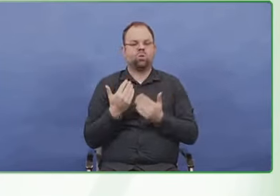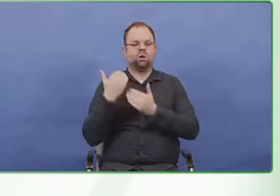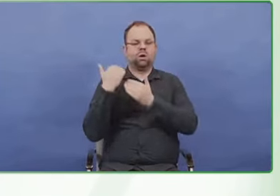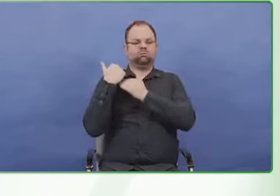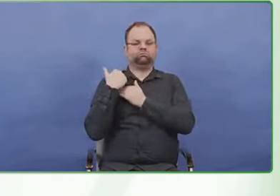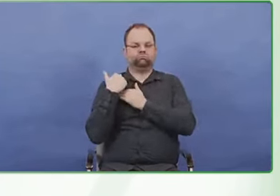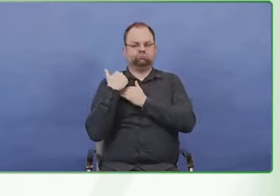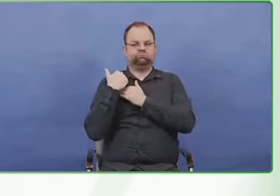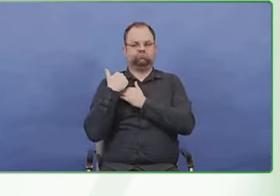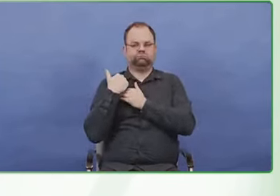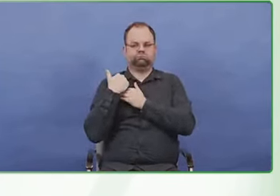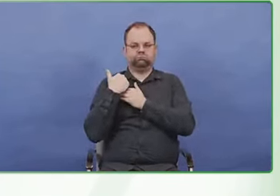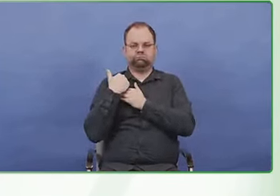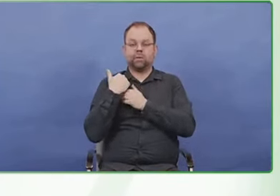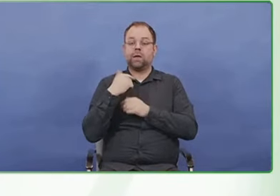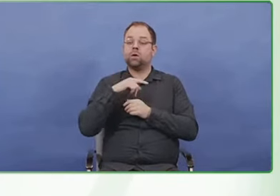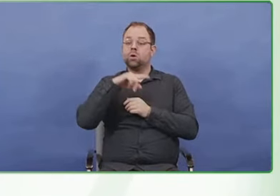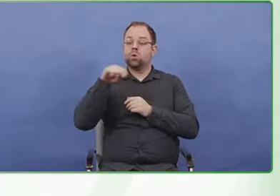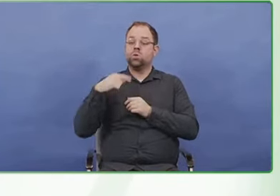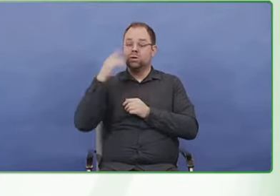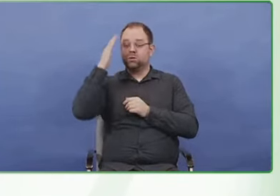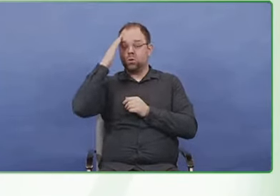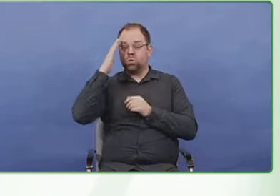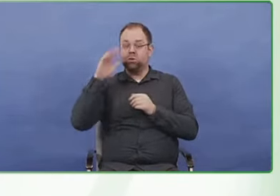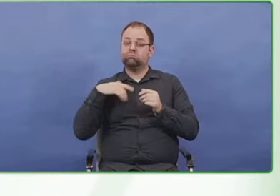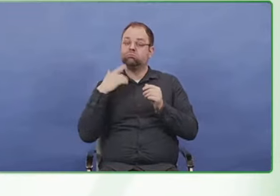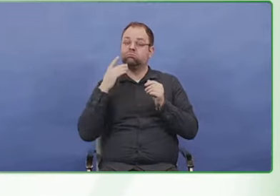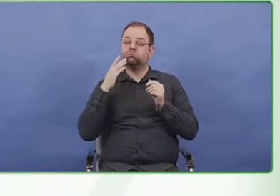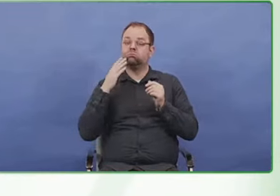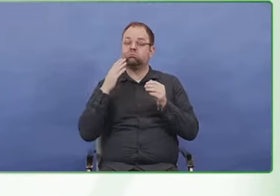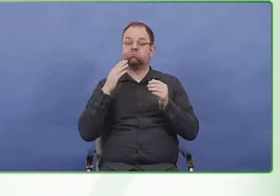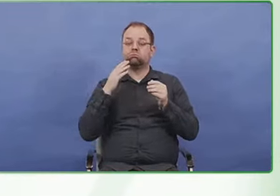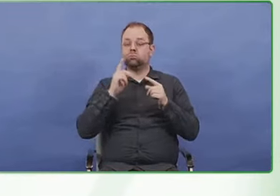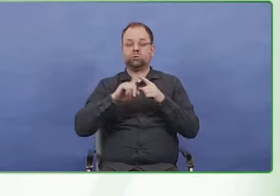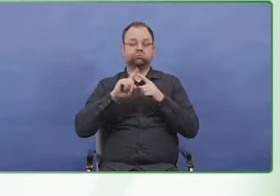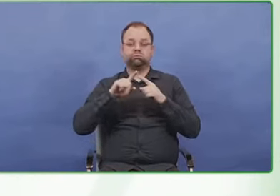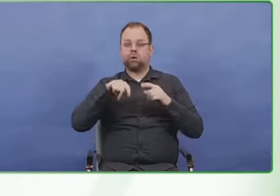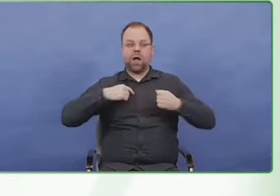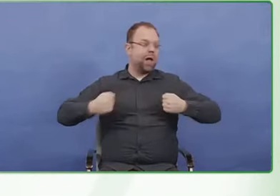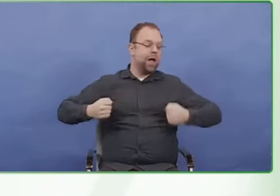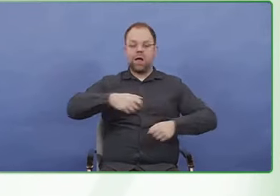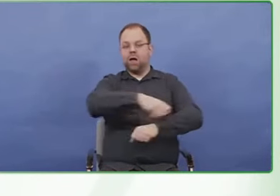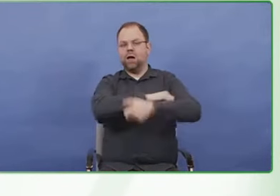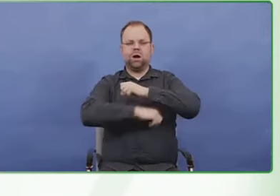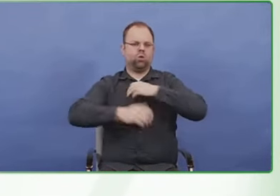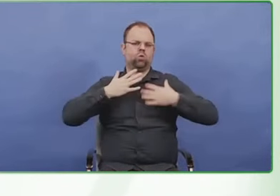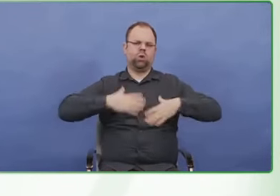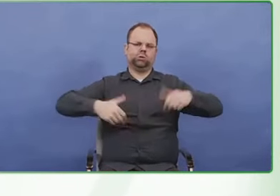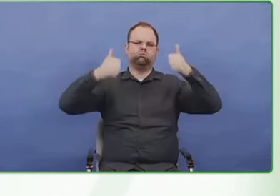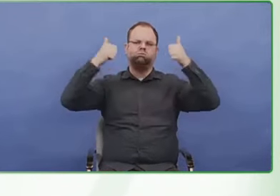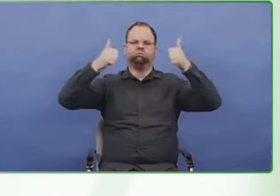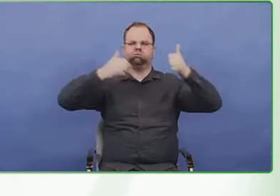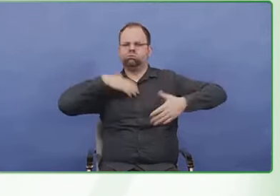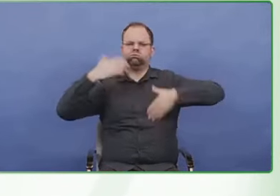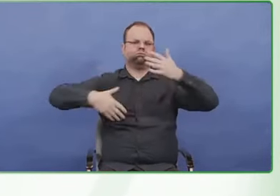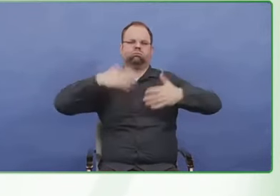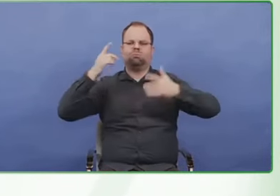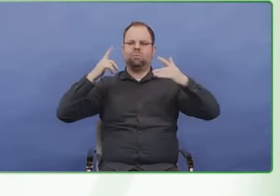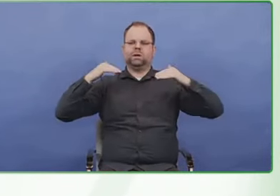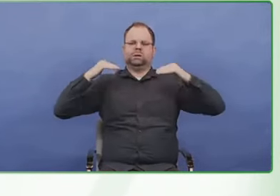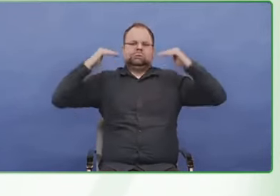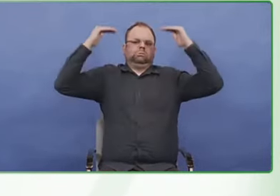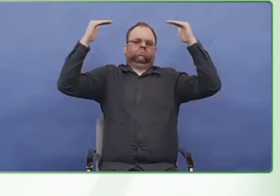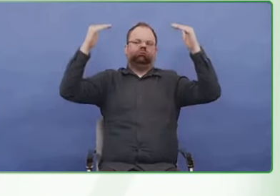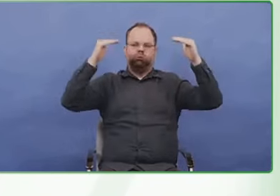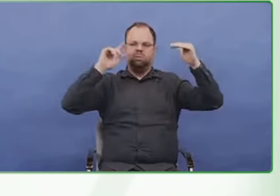analysing data to do with disability inclusion. We'll be actively promoting partnerships from the context of Europe. We work very closely